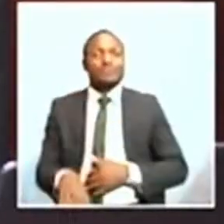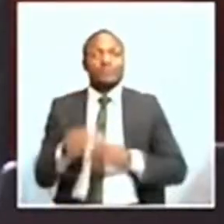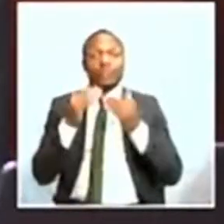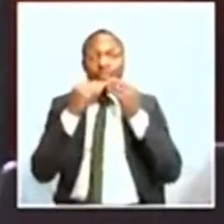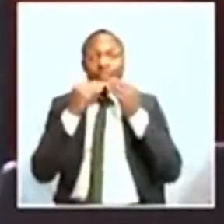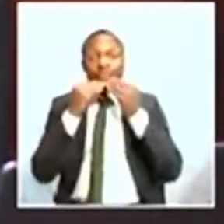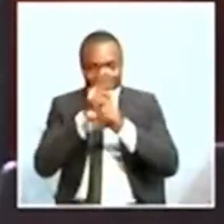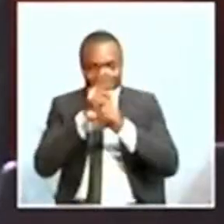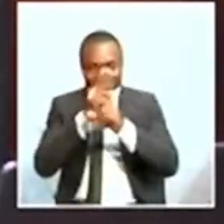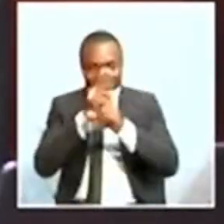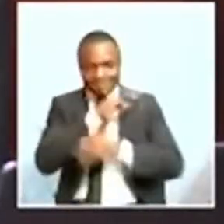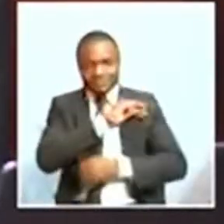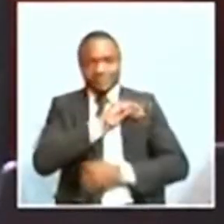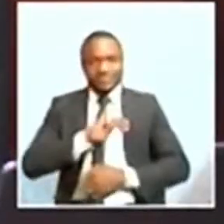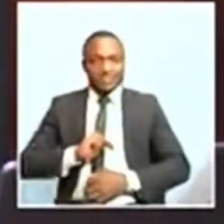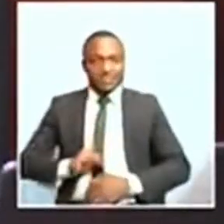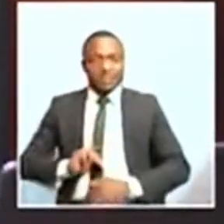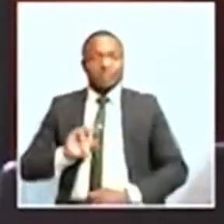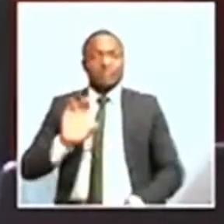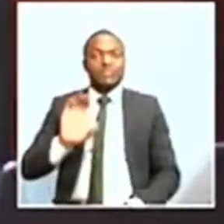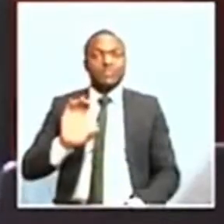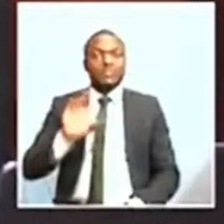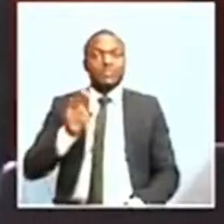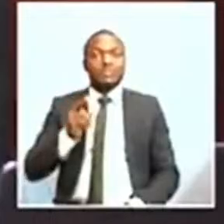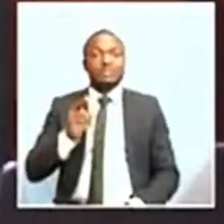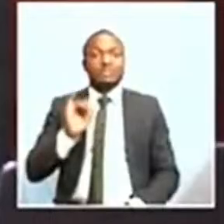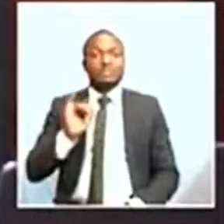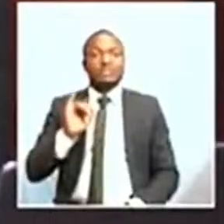Thank you. The Honorable Member for Chipili.